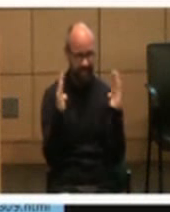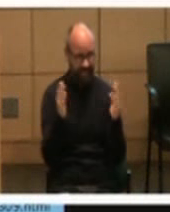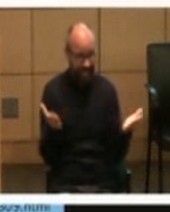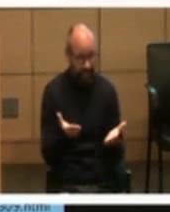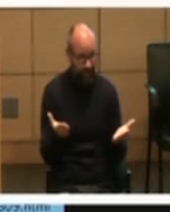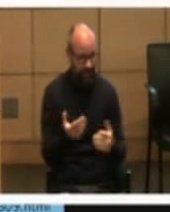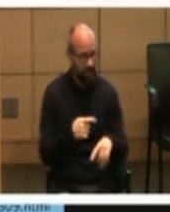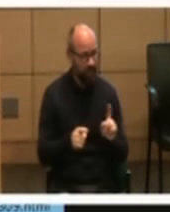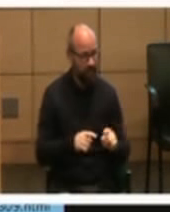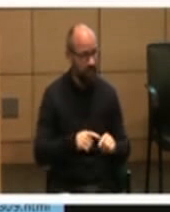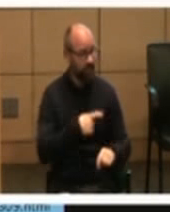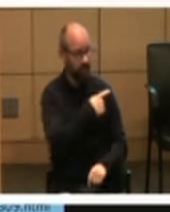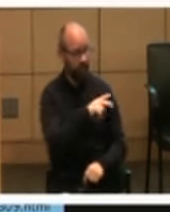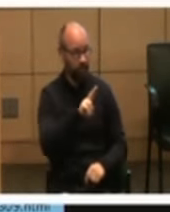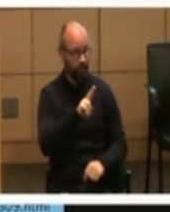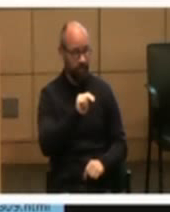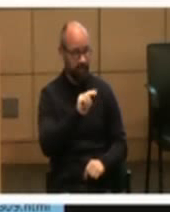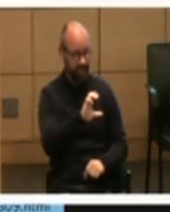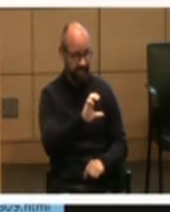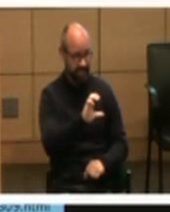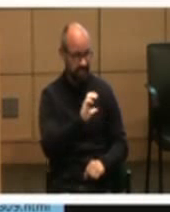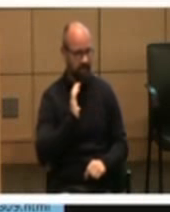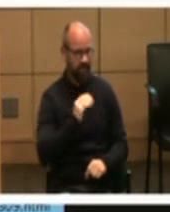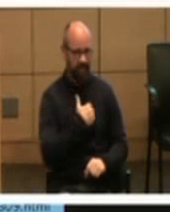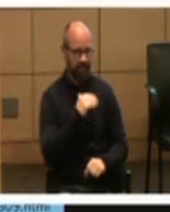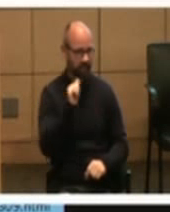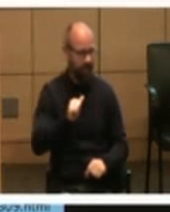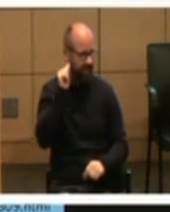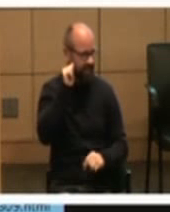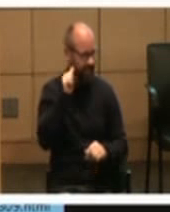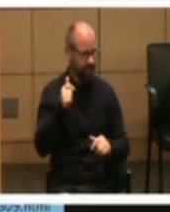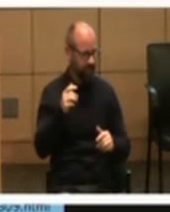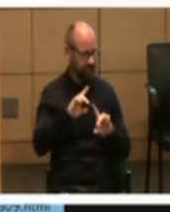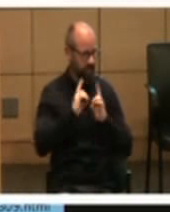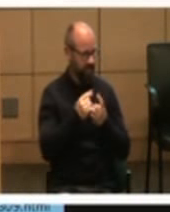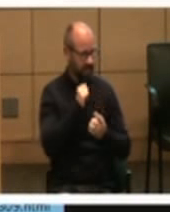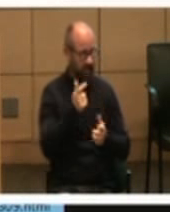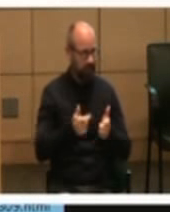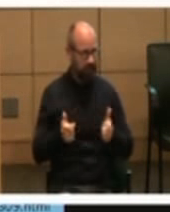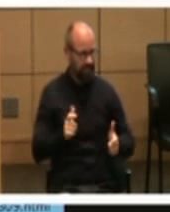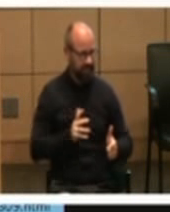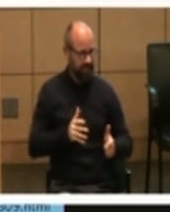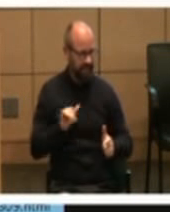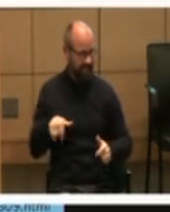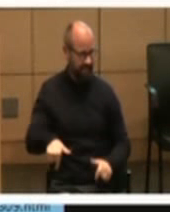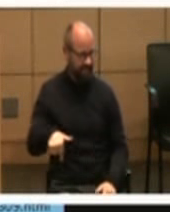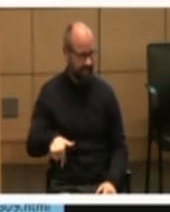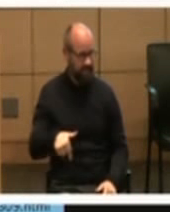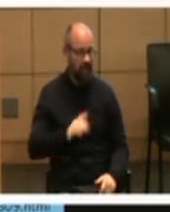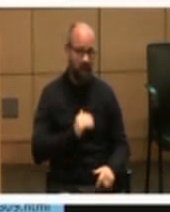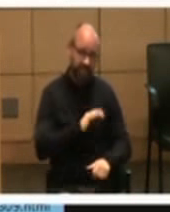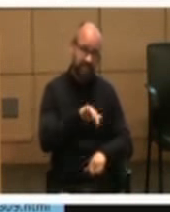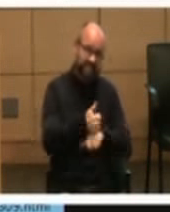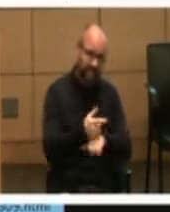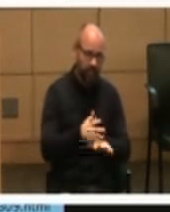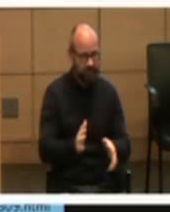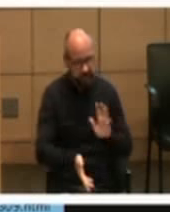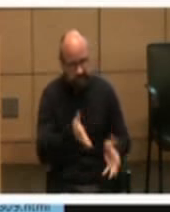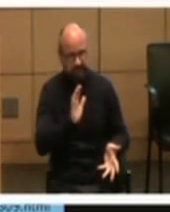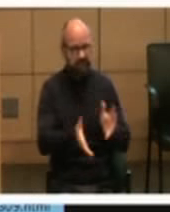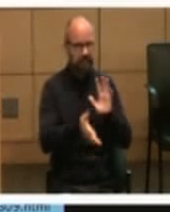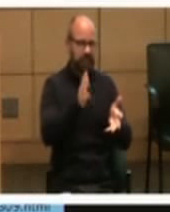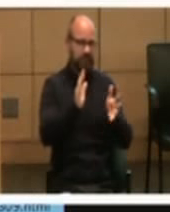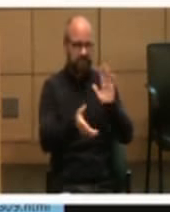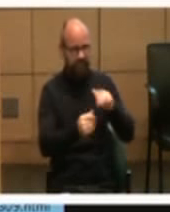audiology booths are not this big. And this type of setup is a little bit difficult, and it's pretty time consuming to get a lot of information